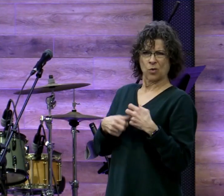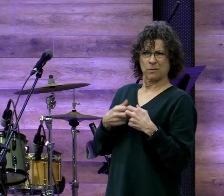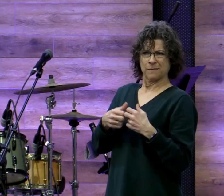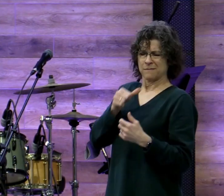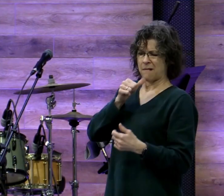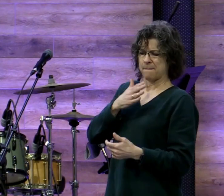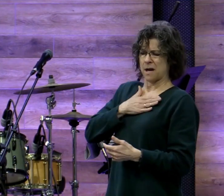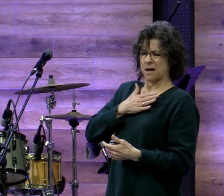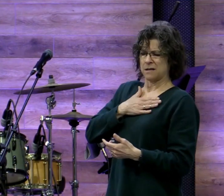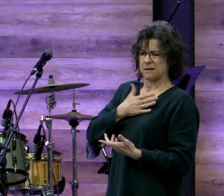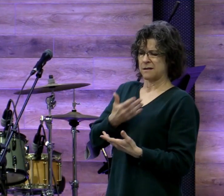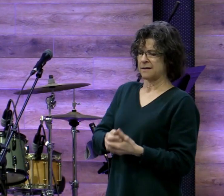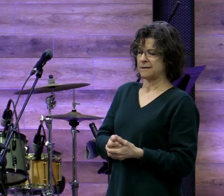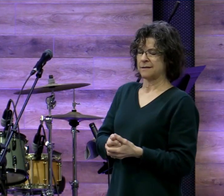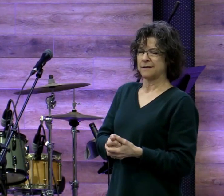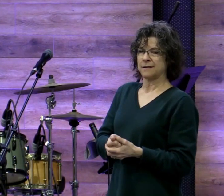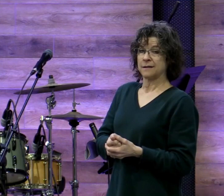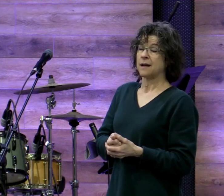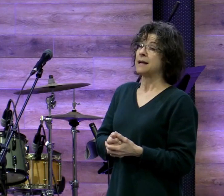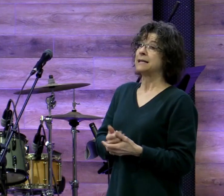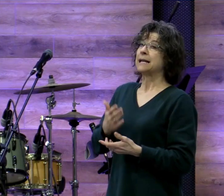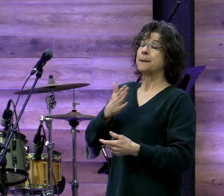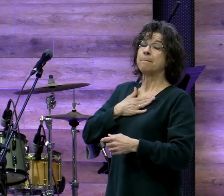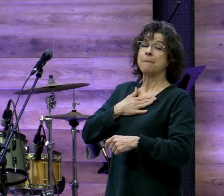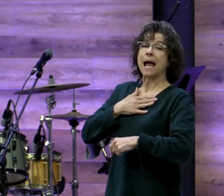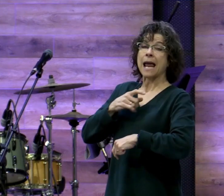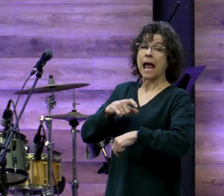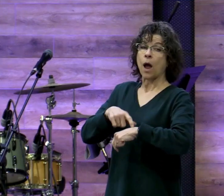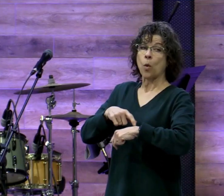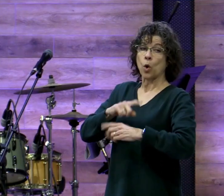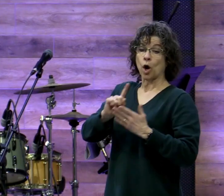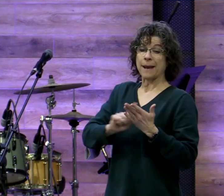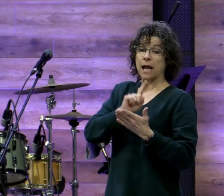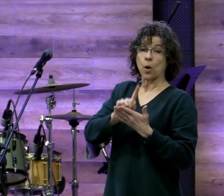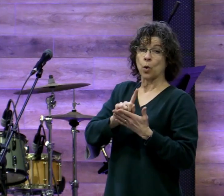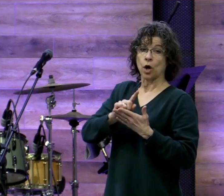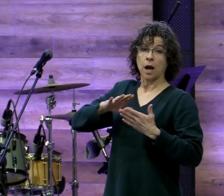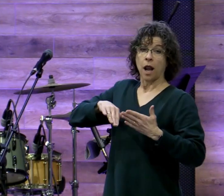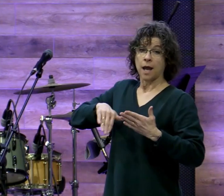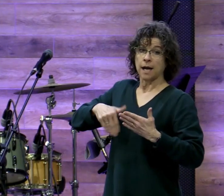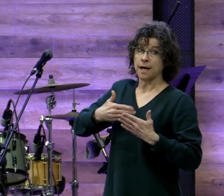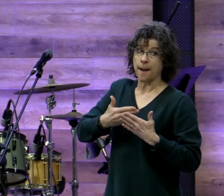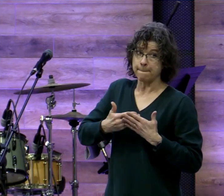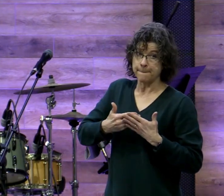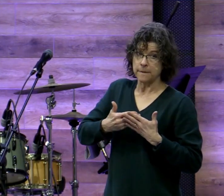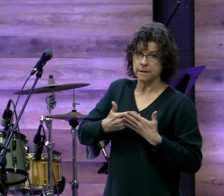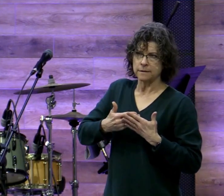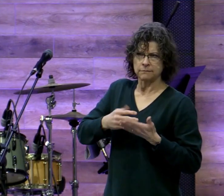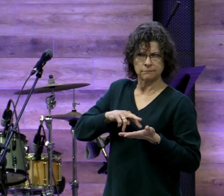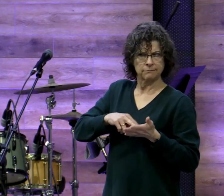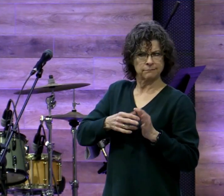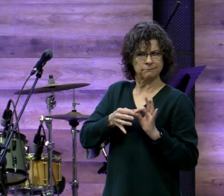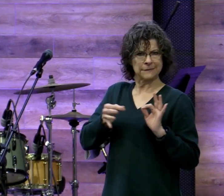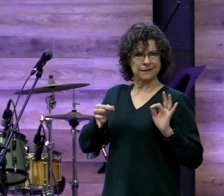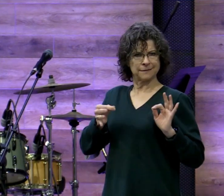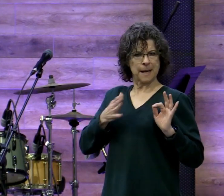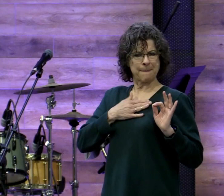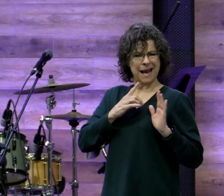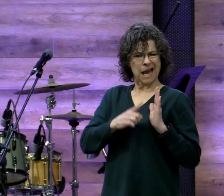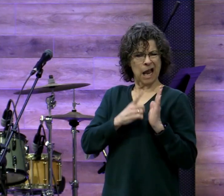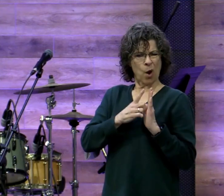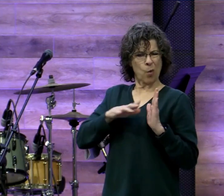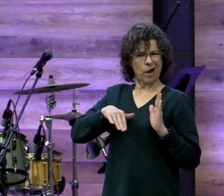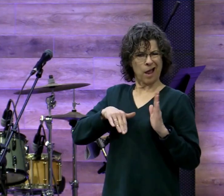really interesting. "My hour has not yet come." Now, we're going to circle back to that statement in a little bit, because it's